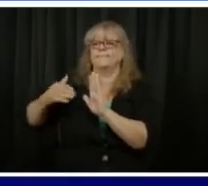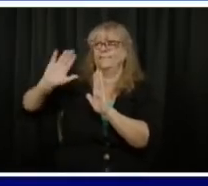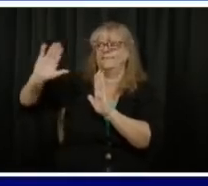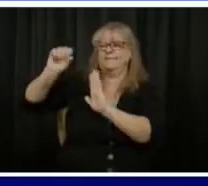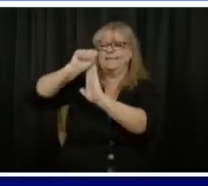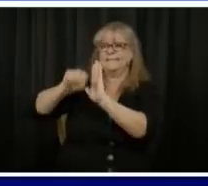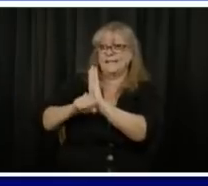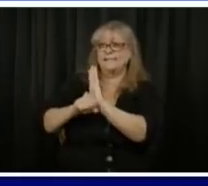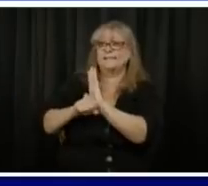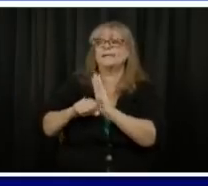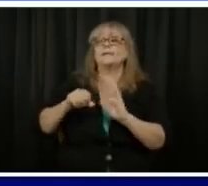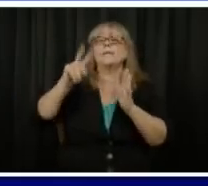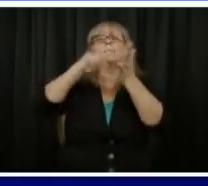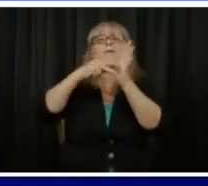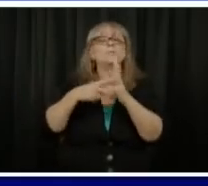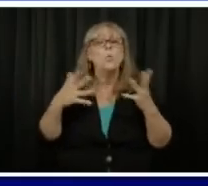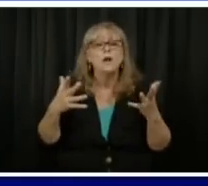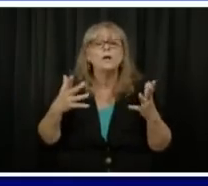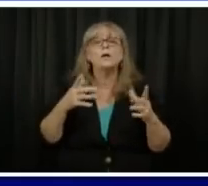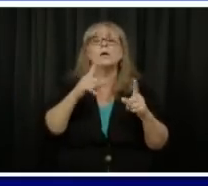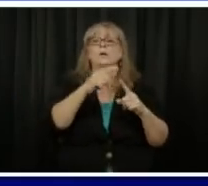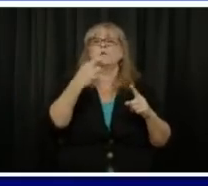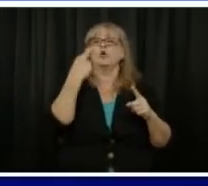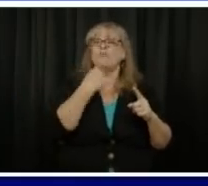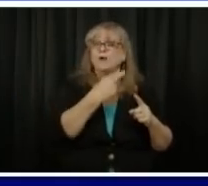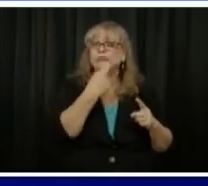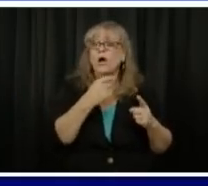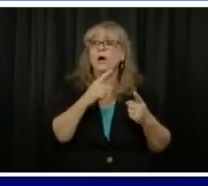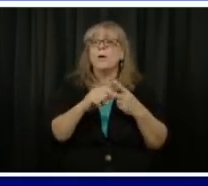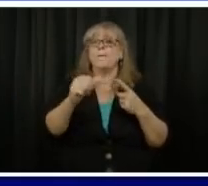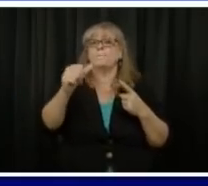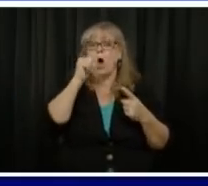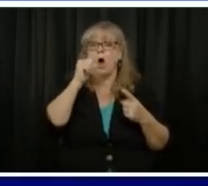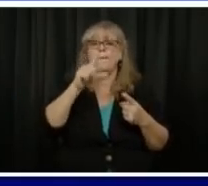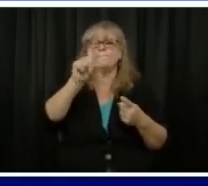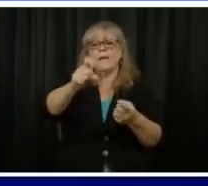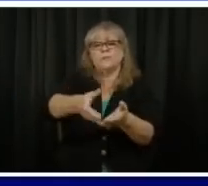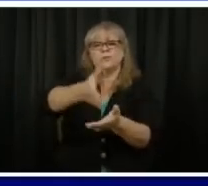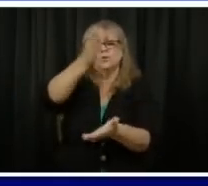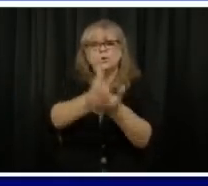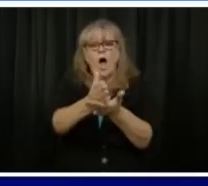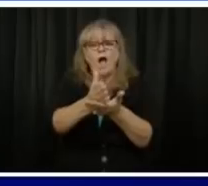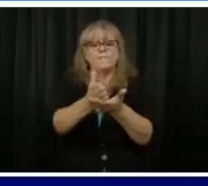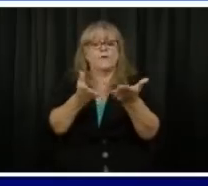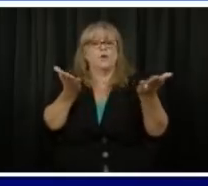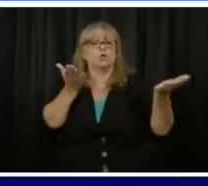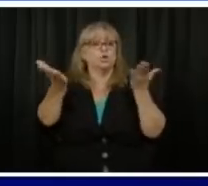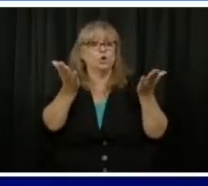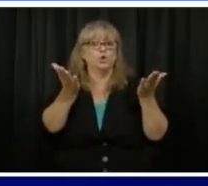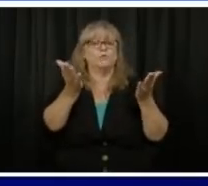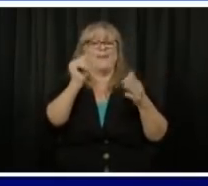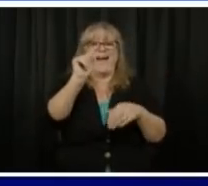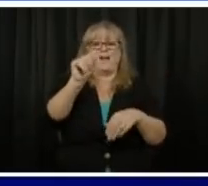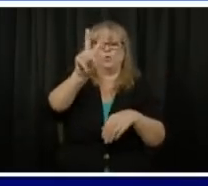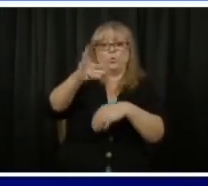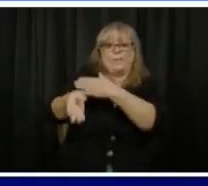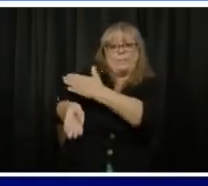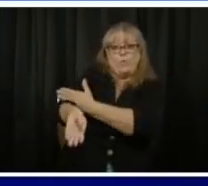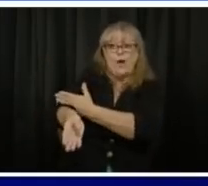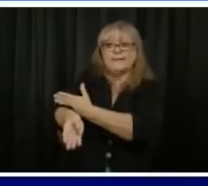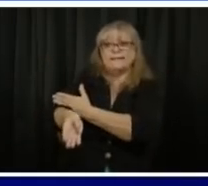at 2. Let me say that again. The state has a requirement that bars and nightclubs have to stop serving at 2 in the morning. I think that is a bad law. I will be calling